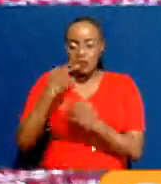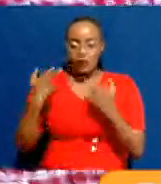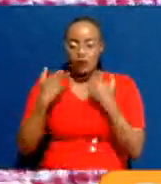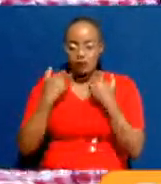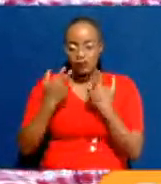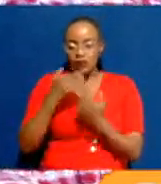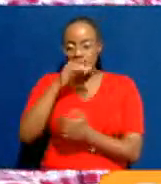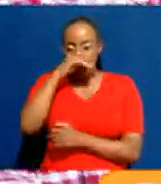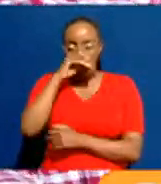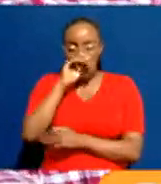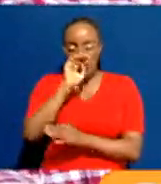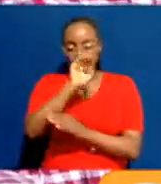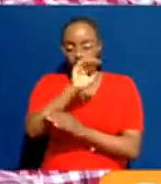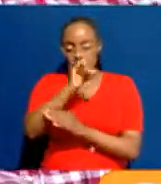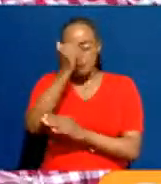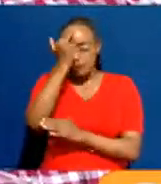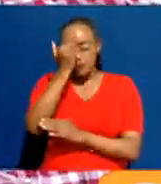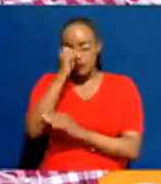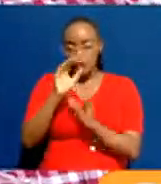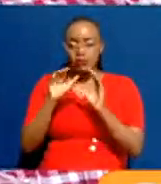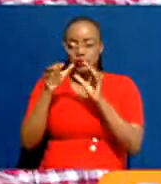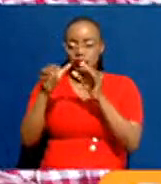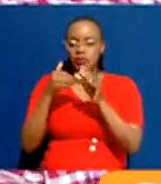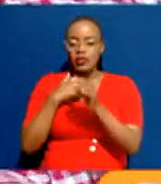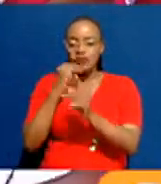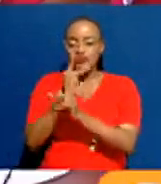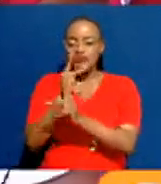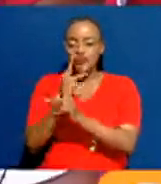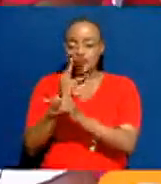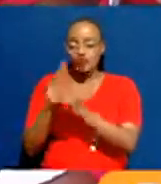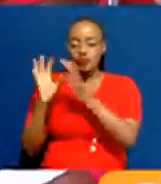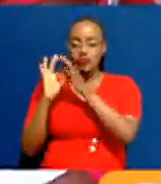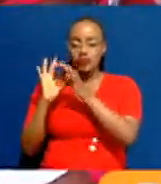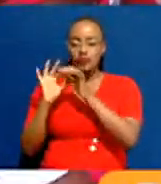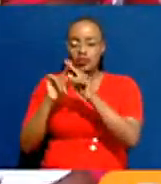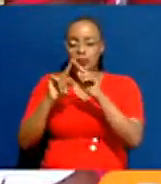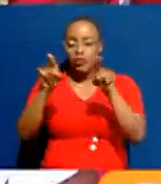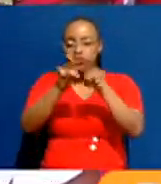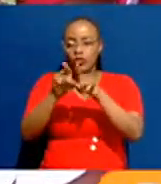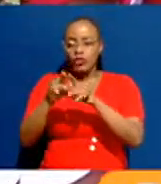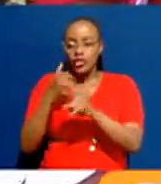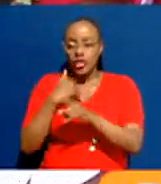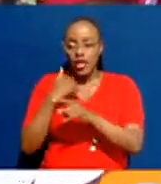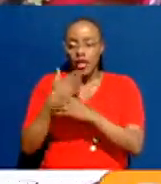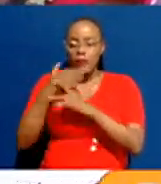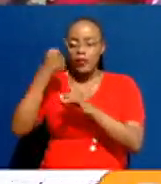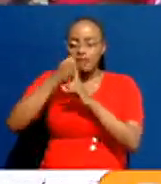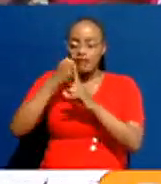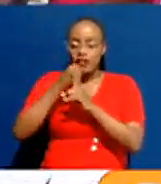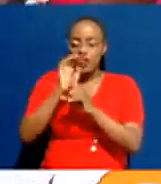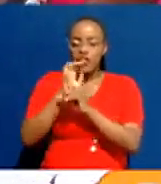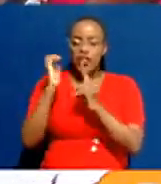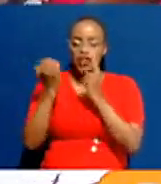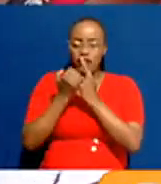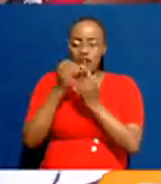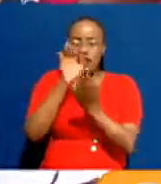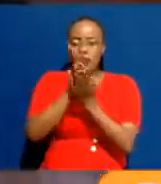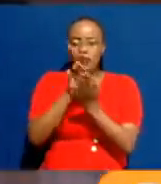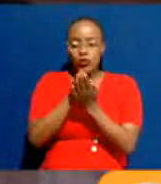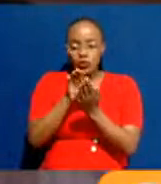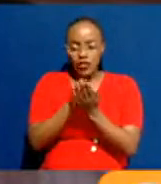Mudavadi adding that the Maa community has not only preserved culture, but they have also been champions of environmental